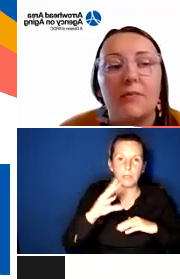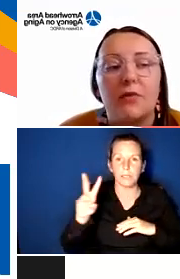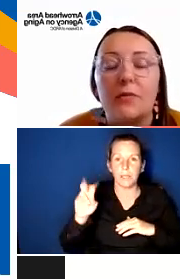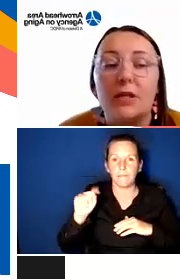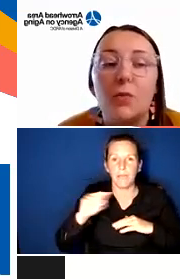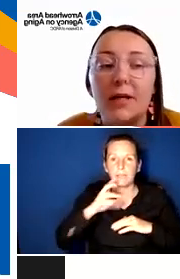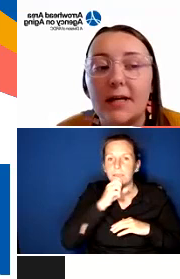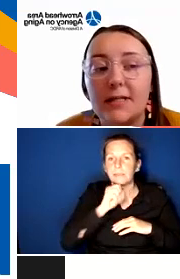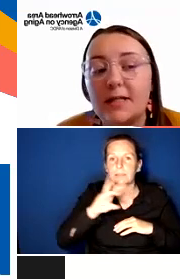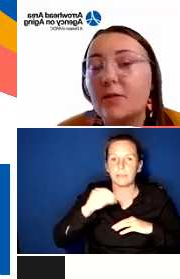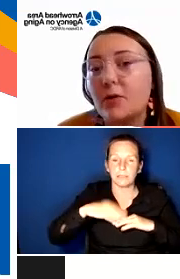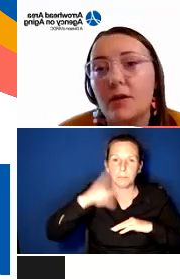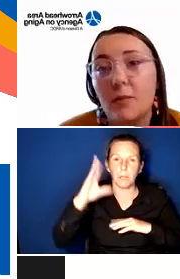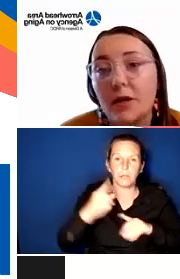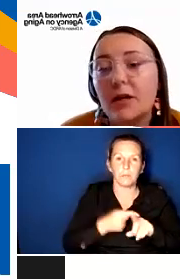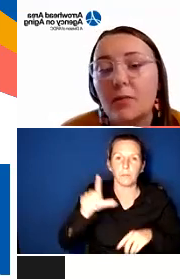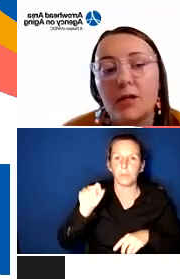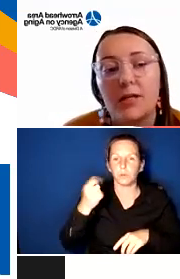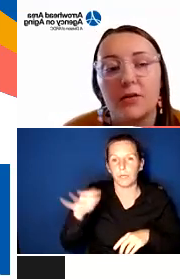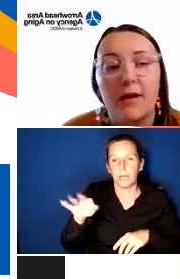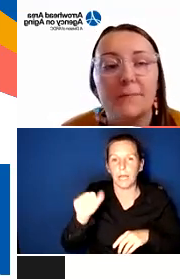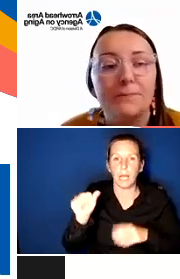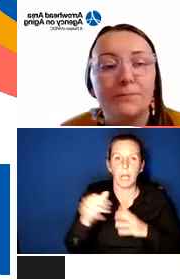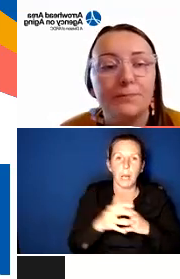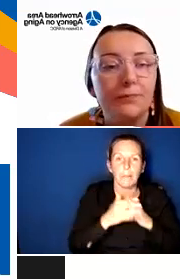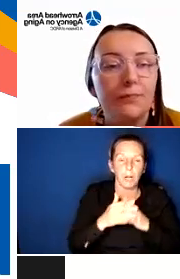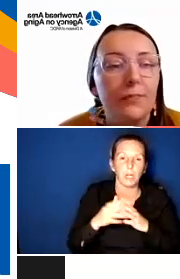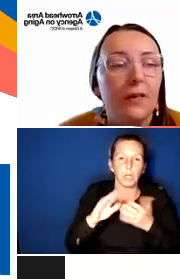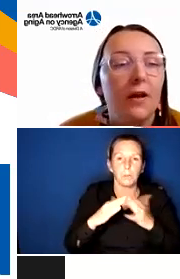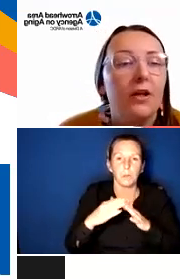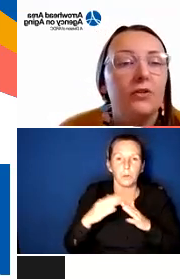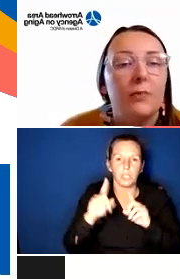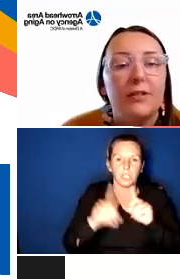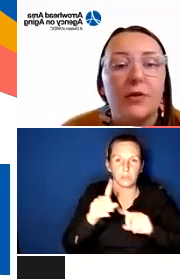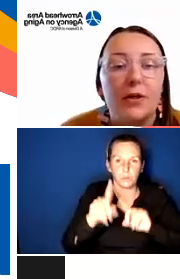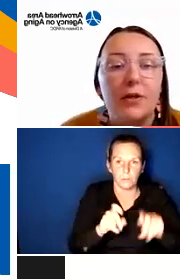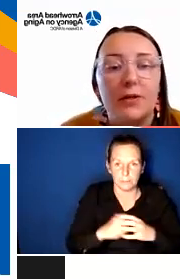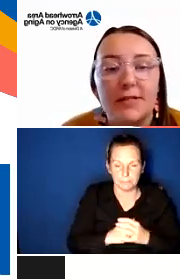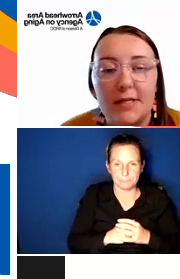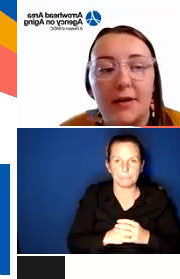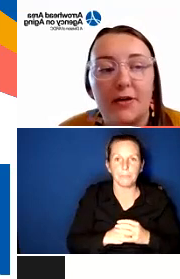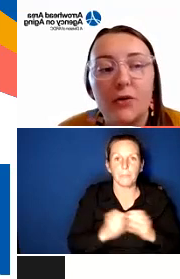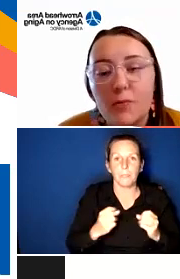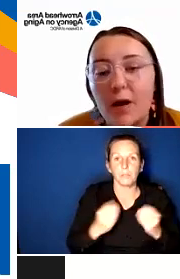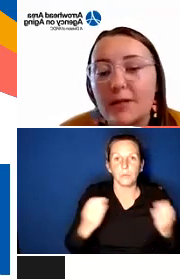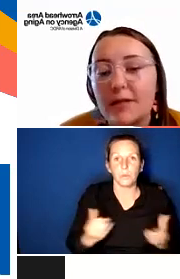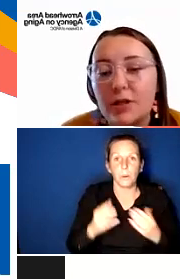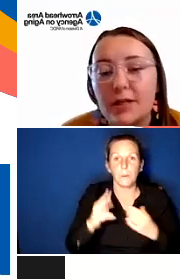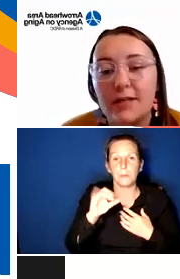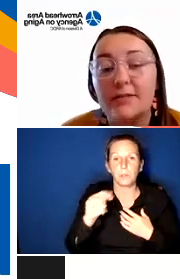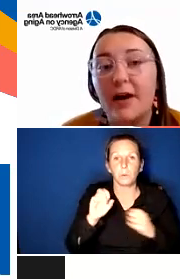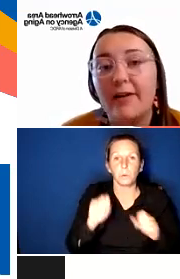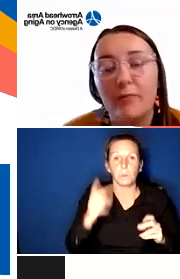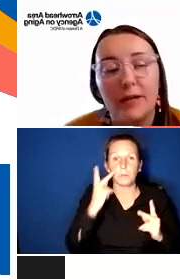data comes from the 2019 American Community Survey. So in Minnesota, you can see that our total